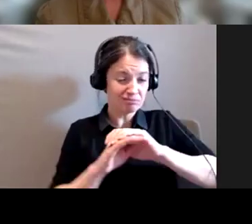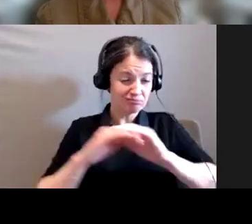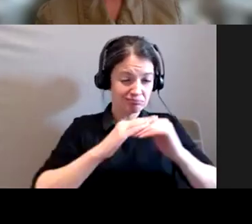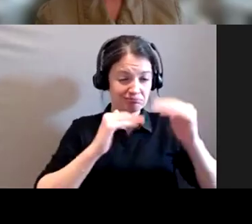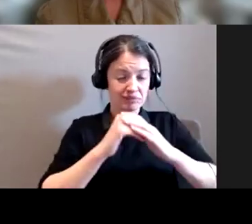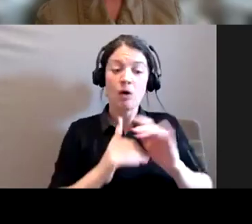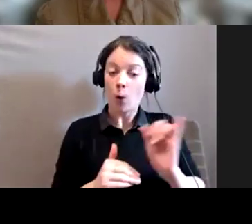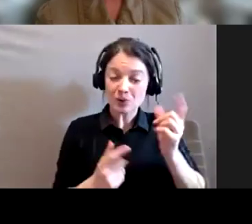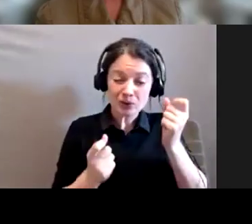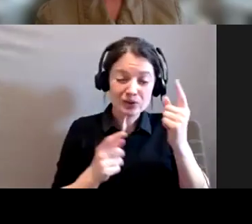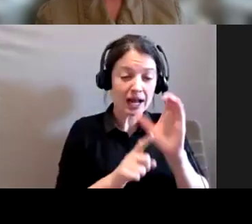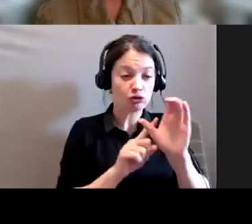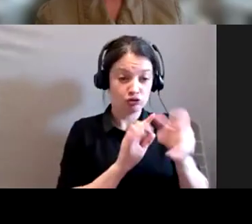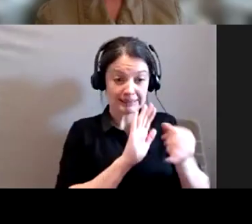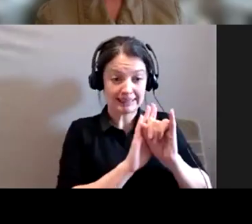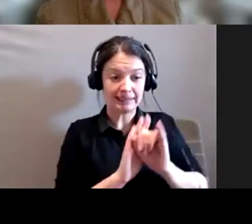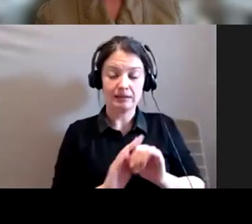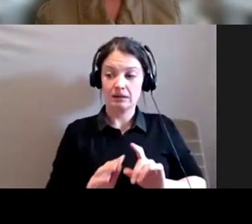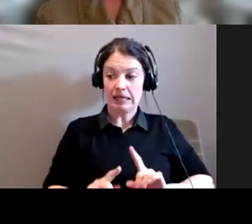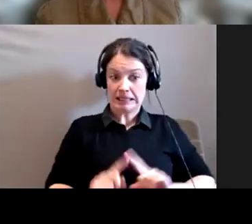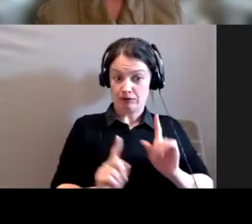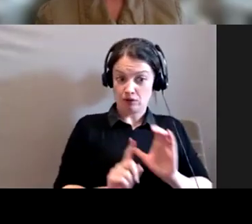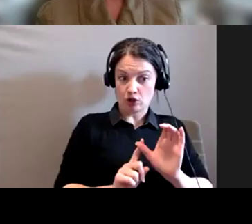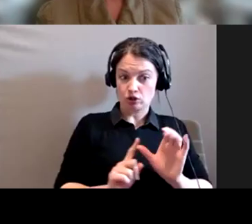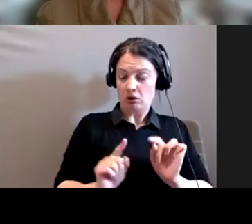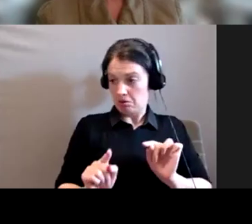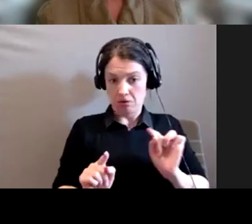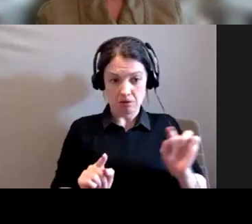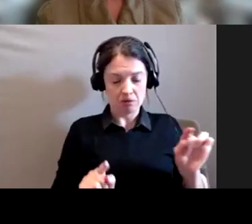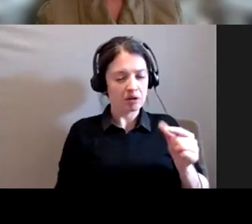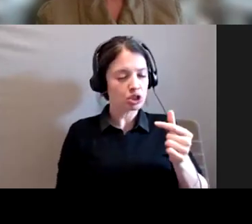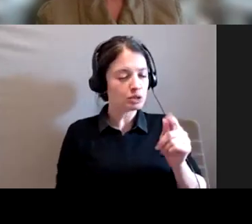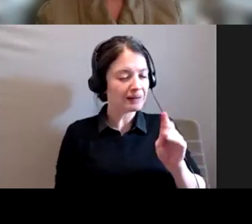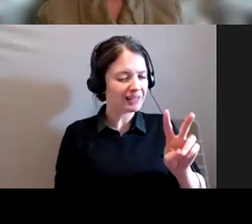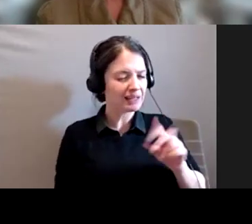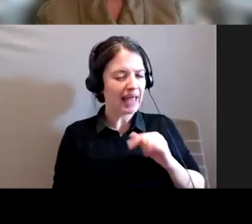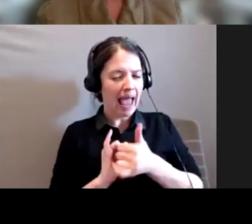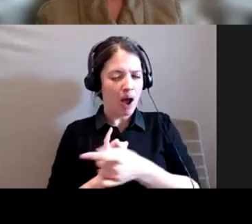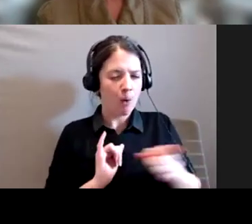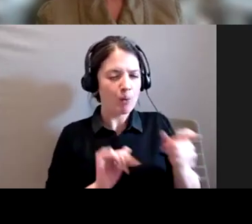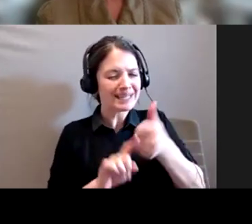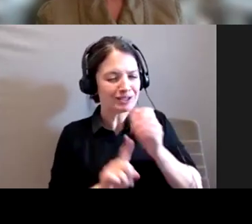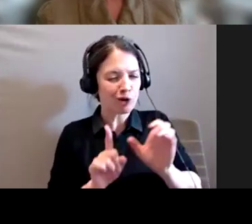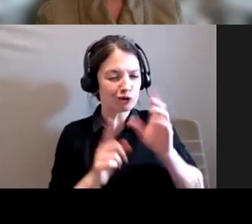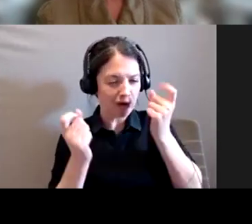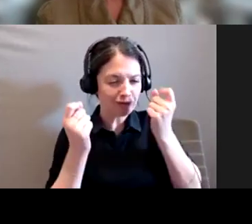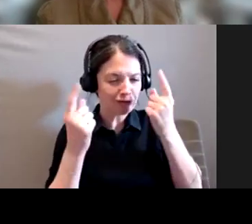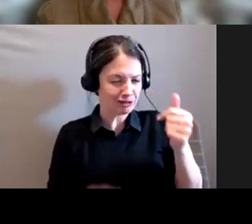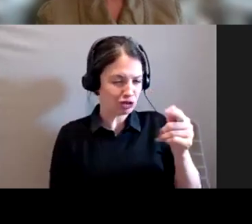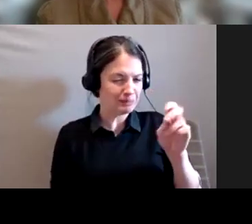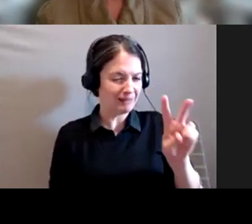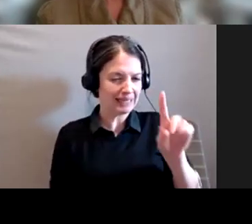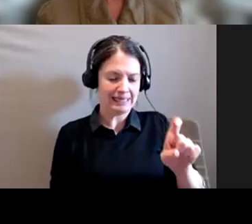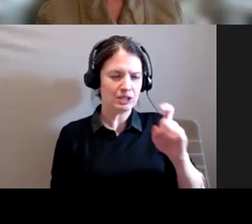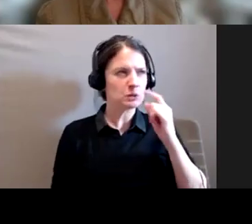understand, that cultural difference in terms of understandings of what gender-based violence is and isn't are all part of what we need to think